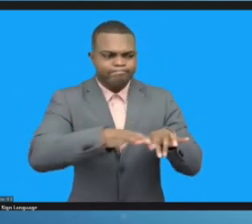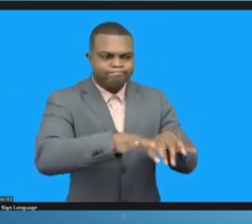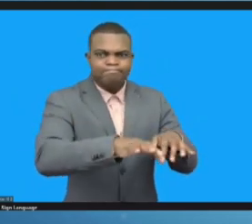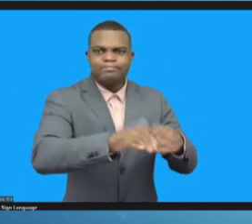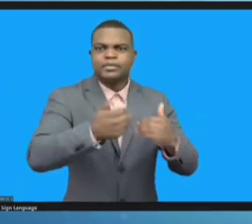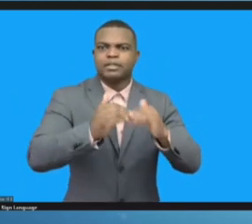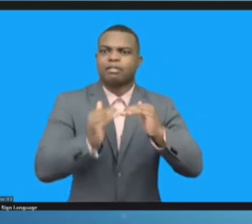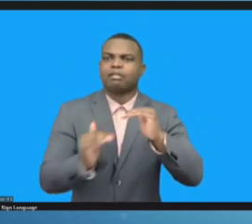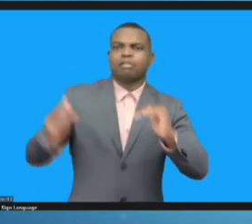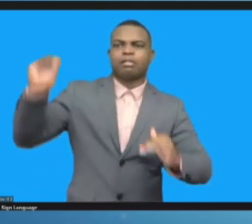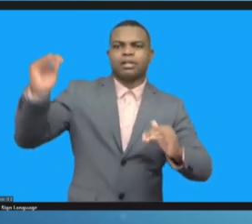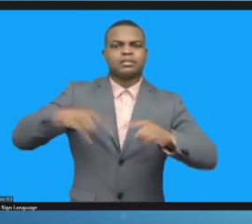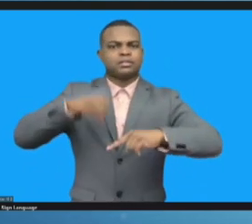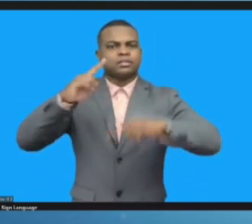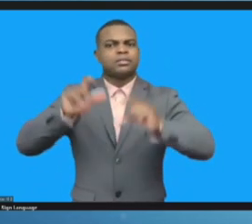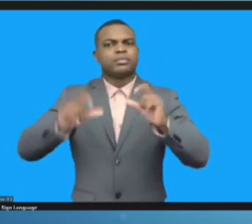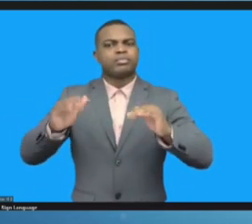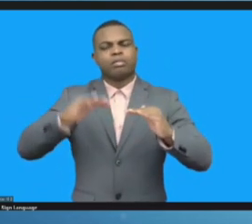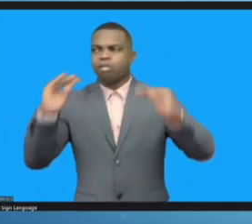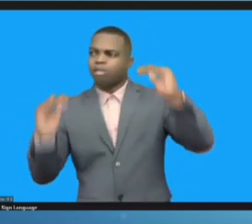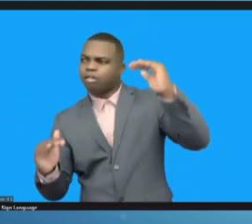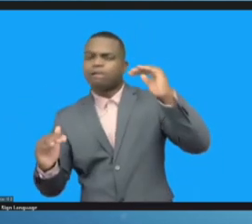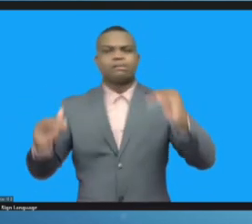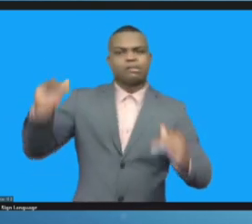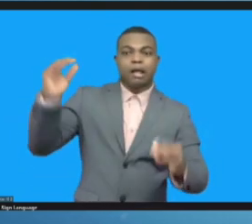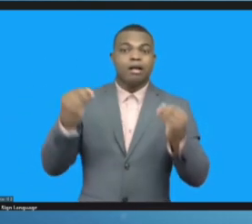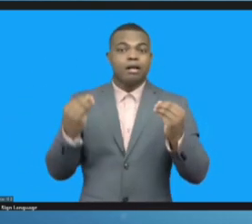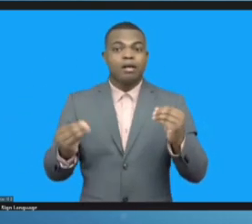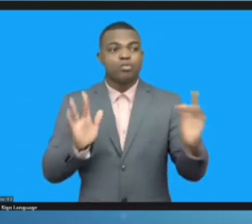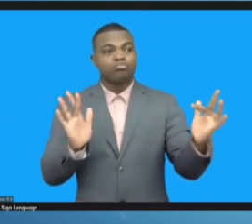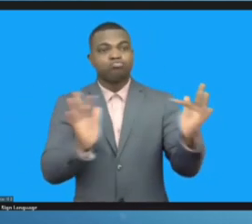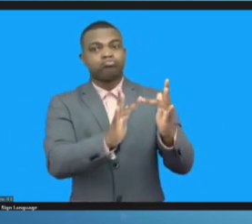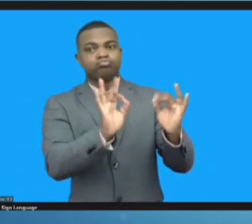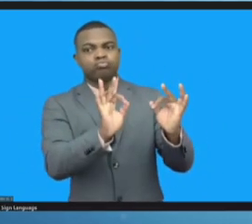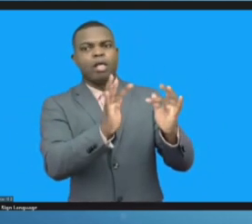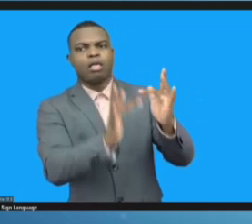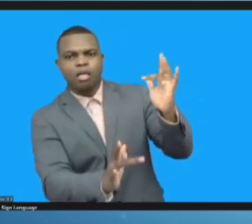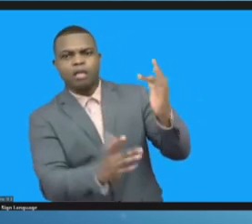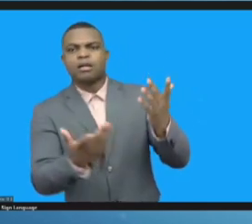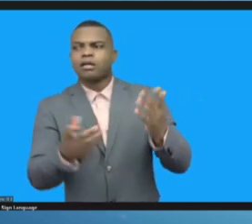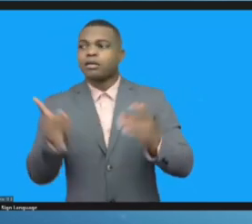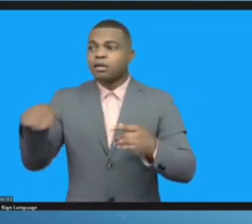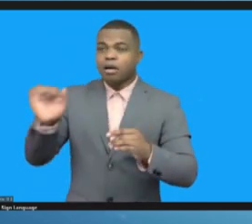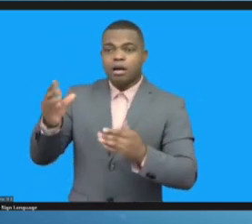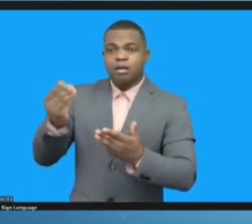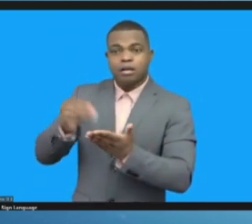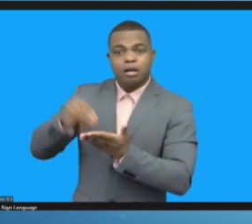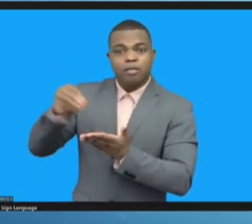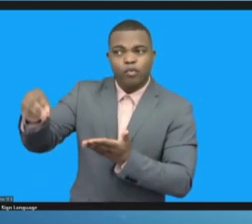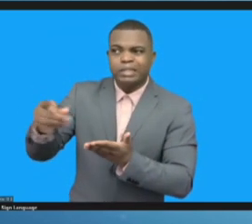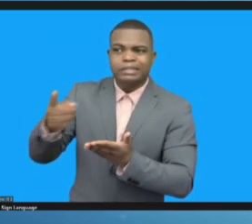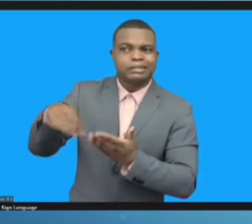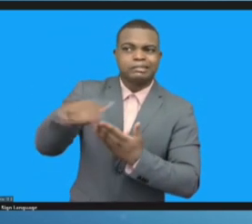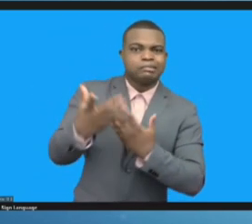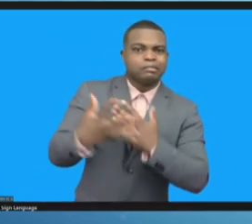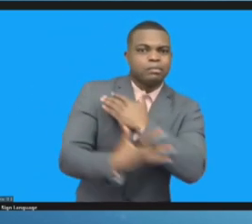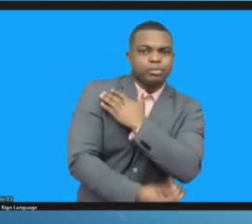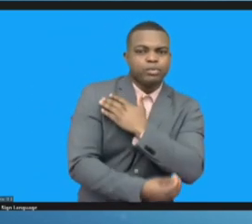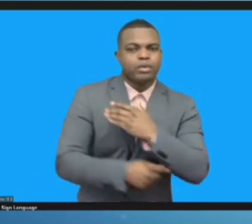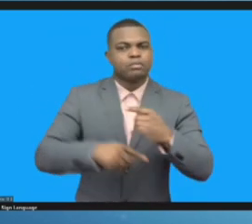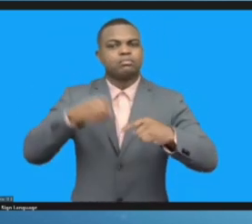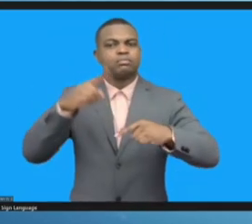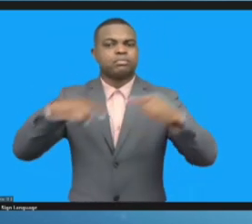divide through coordinated action and advocacy. In this regard, we must not forget where this forum is taking